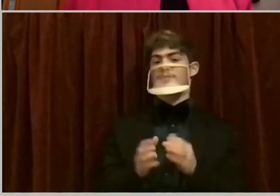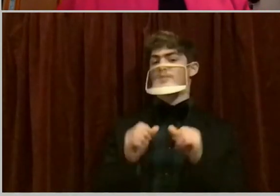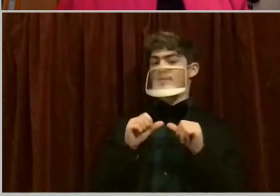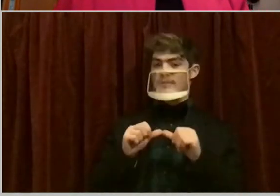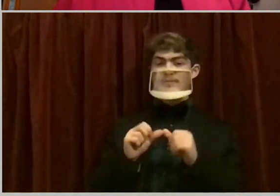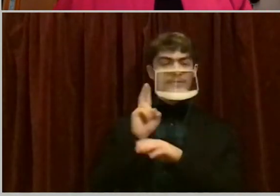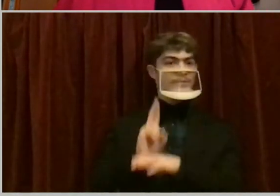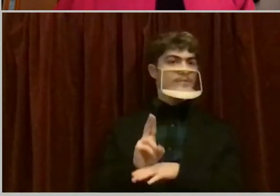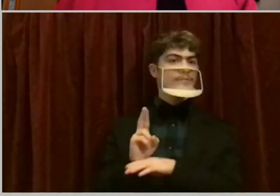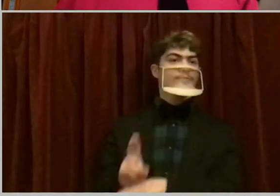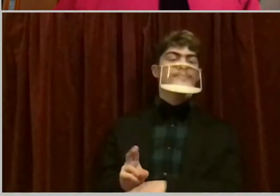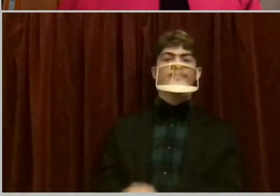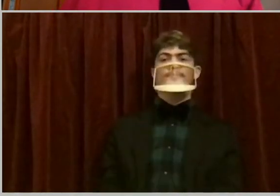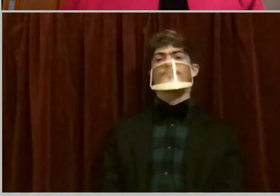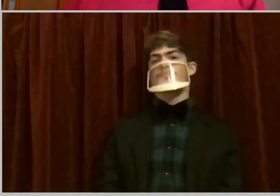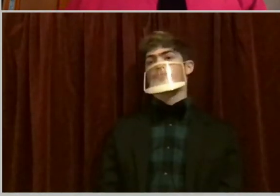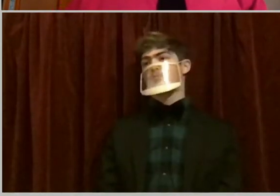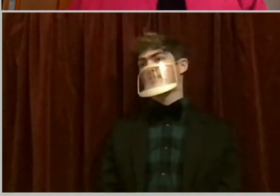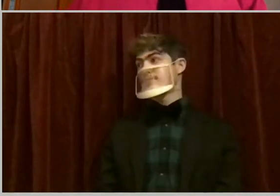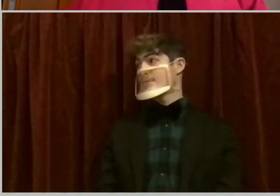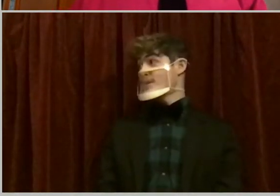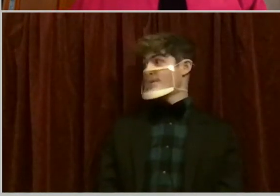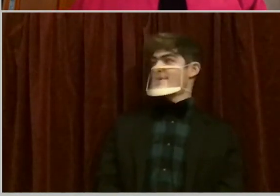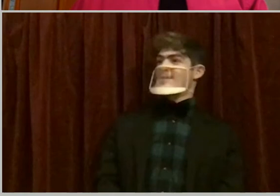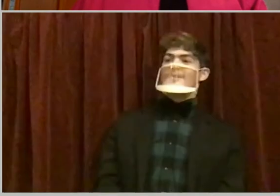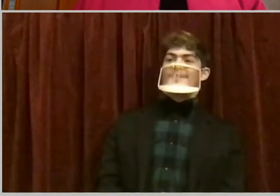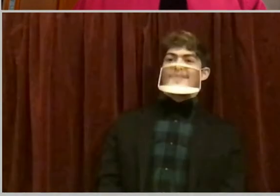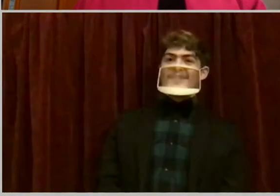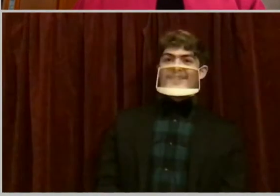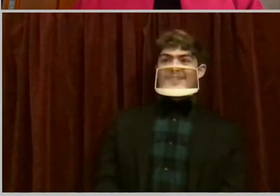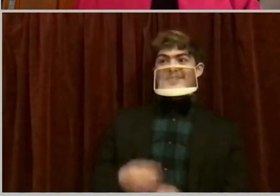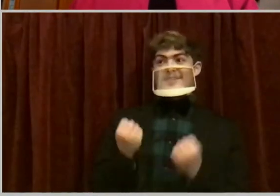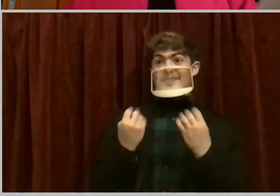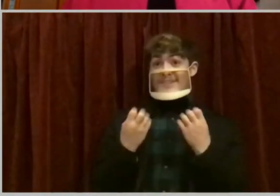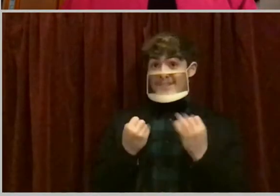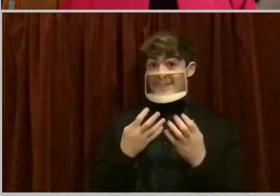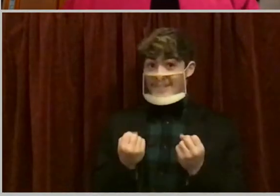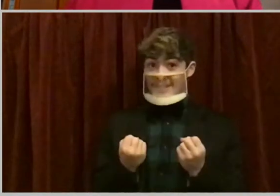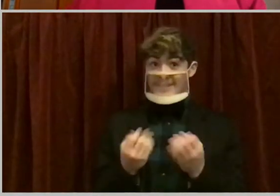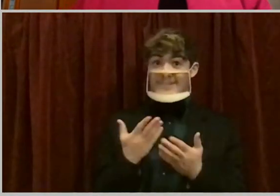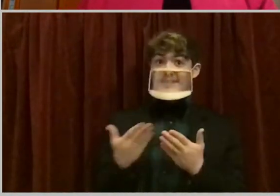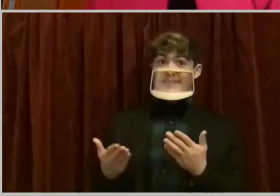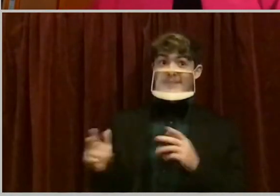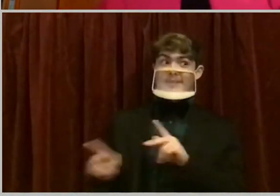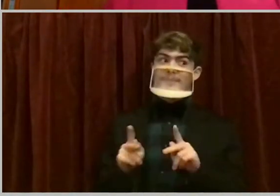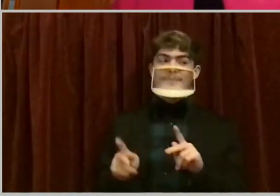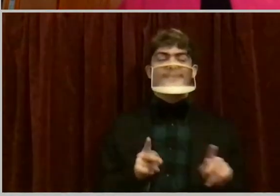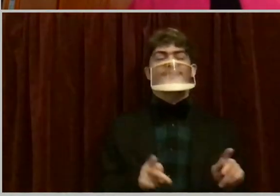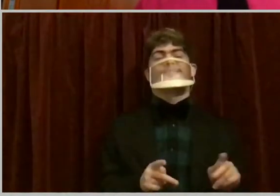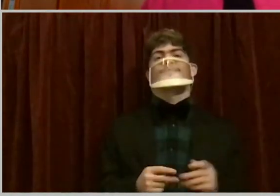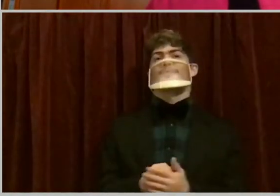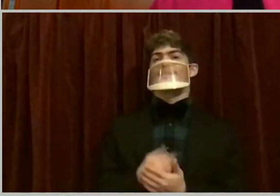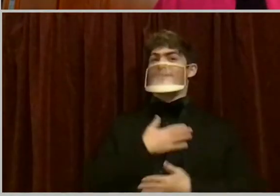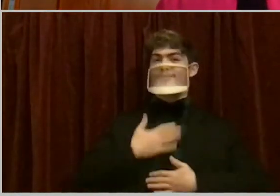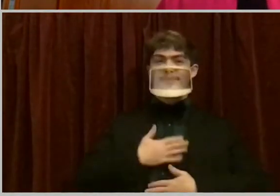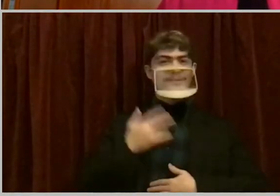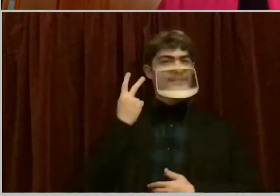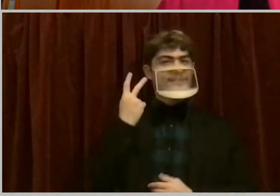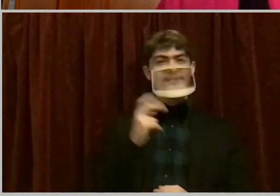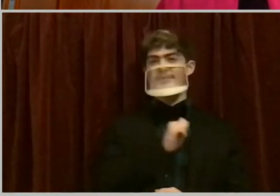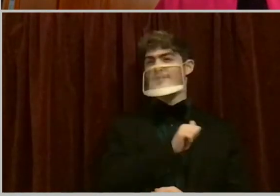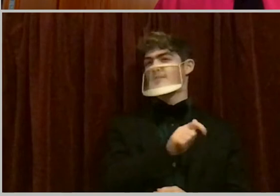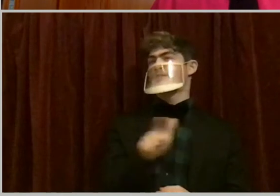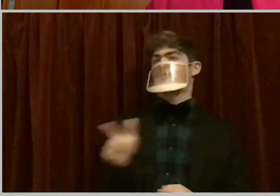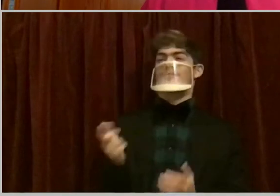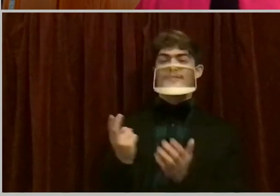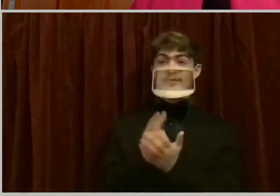it. Whew, I think that's it. So it's a pleasure seeing all of you. Definitely use this upcoming week,